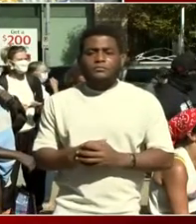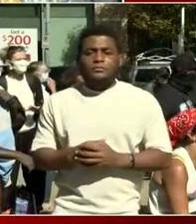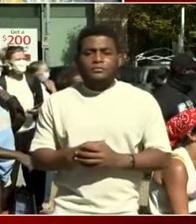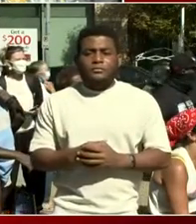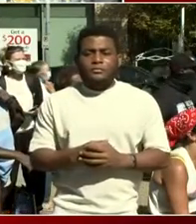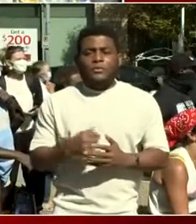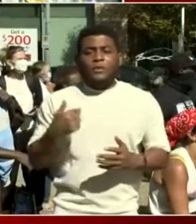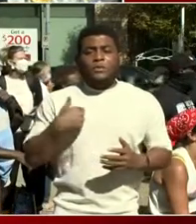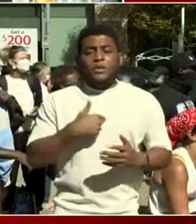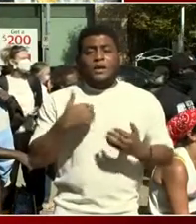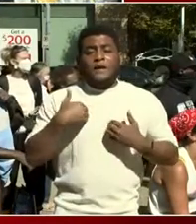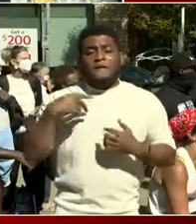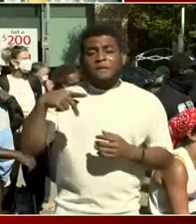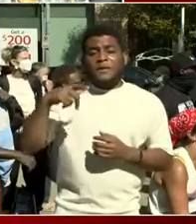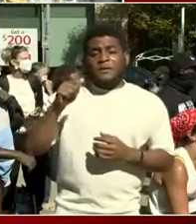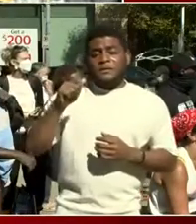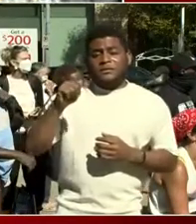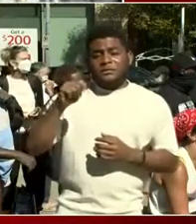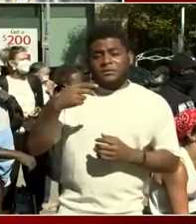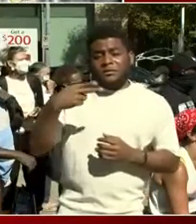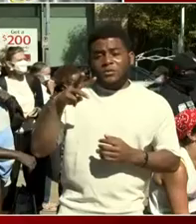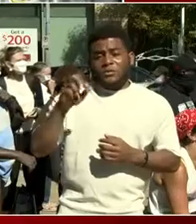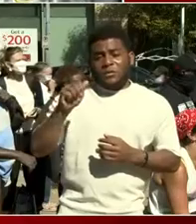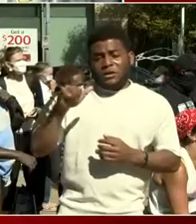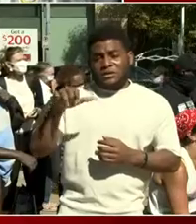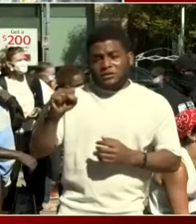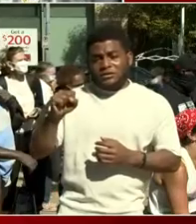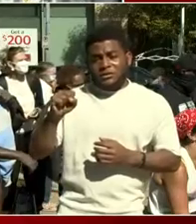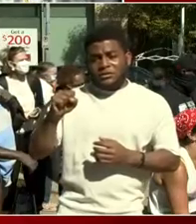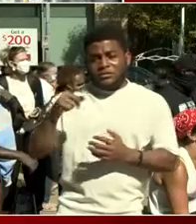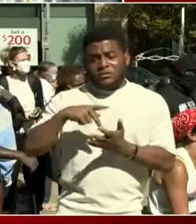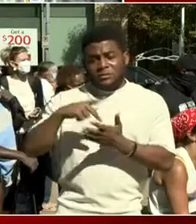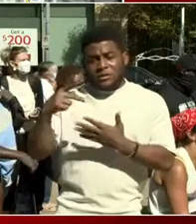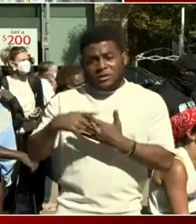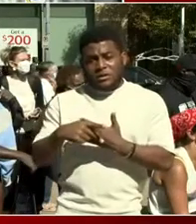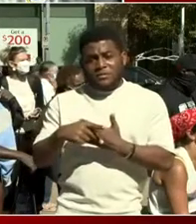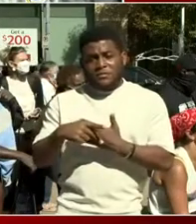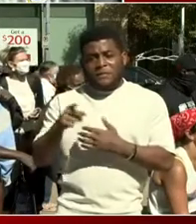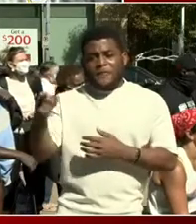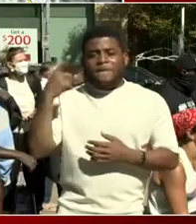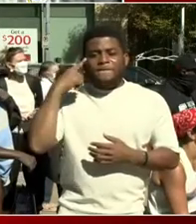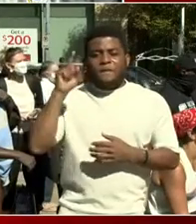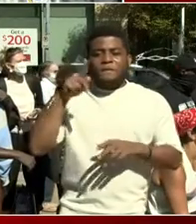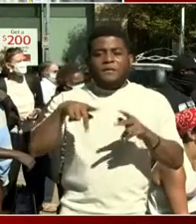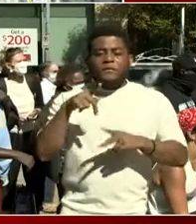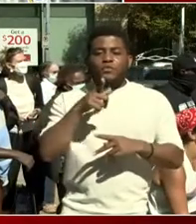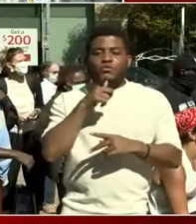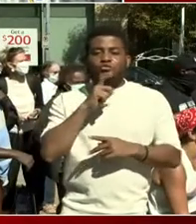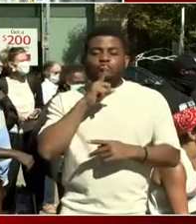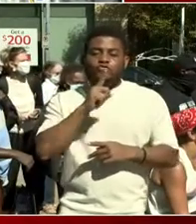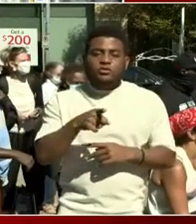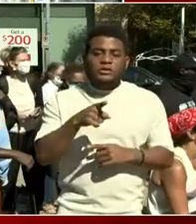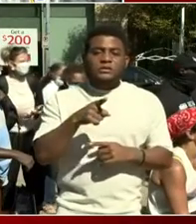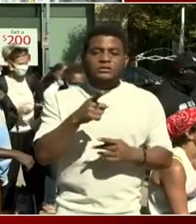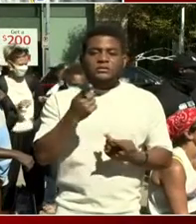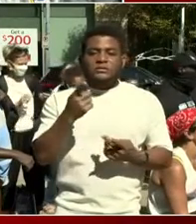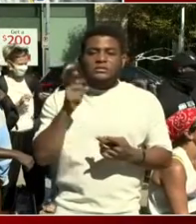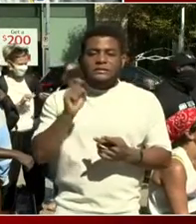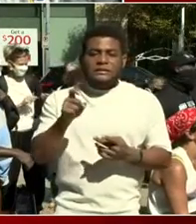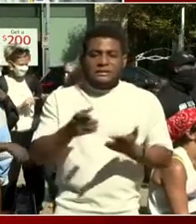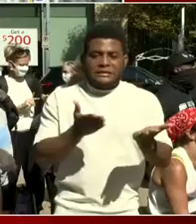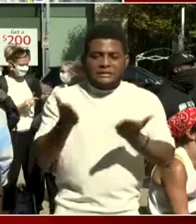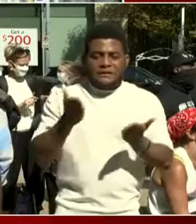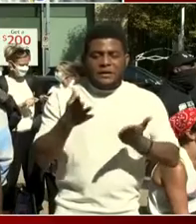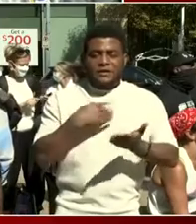getting individuals who really need intense services into those programs. We want to build on